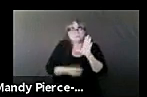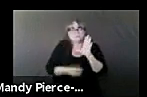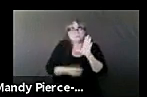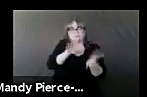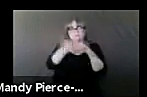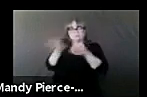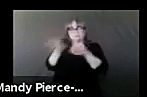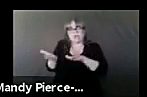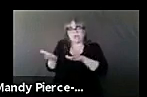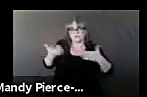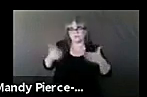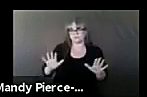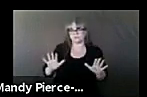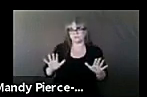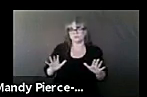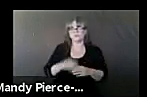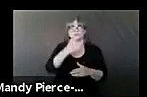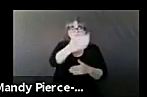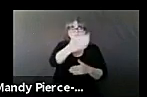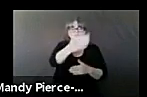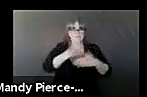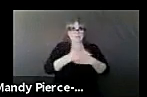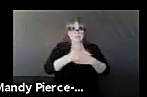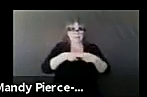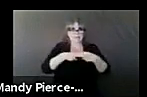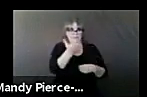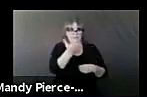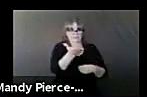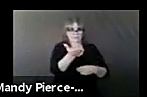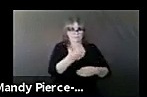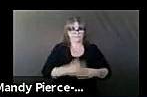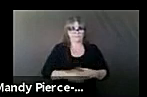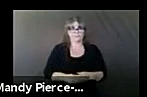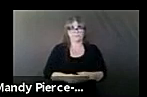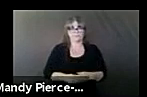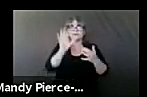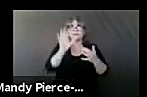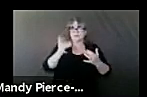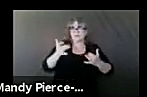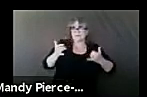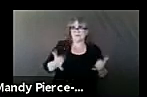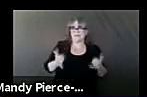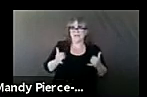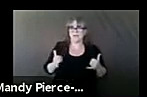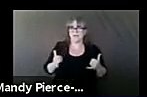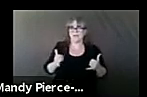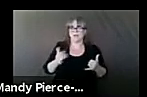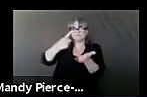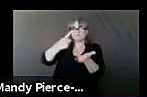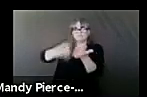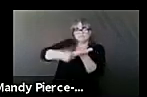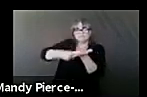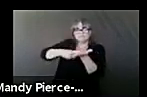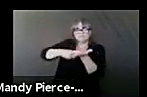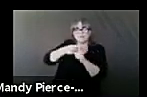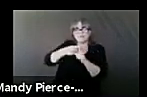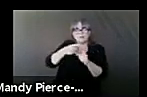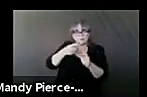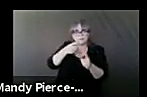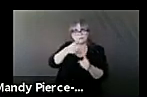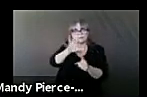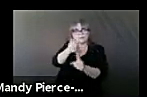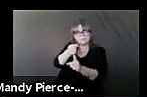Next, I want to talk about the incidence of this disease, and the partners at the School of Public Health